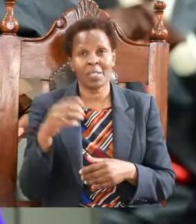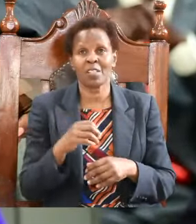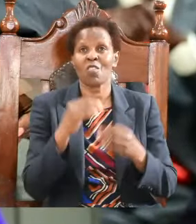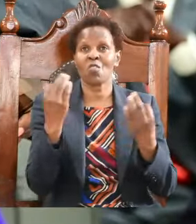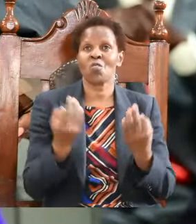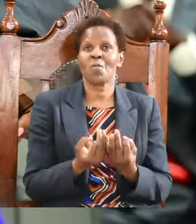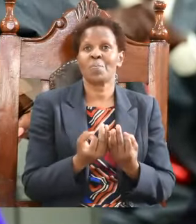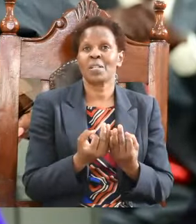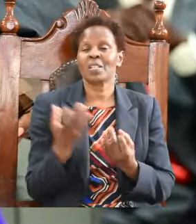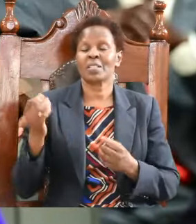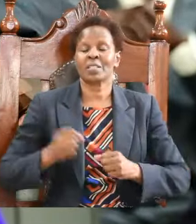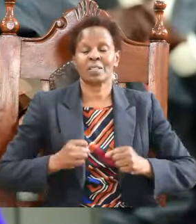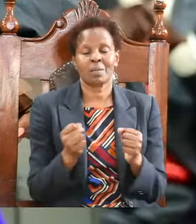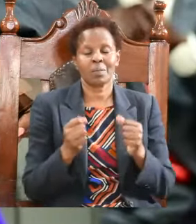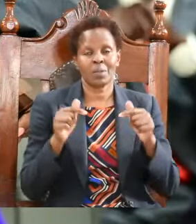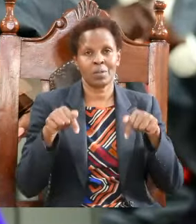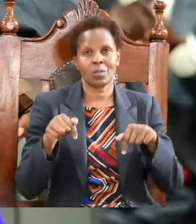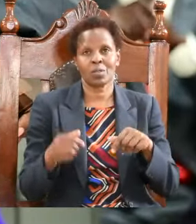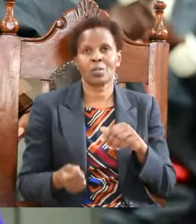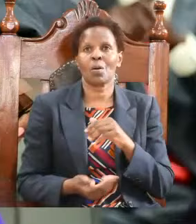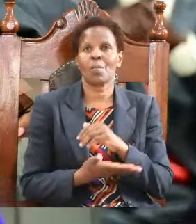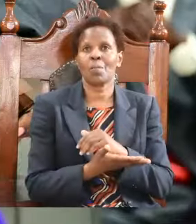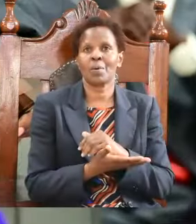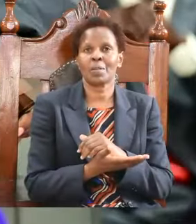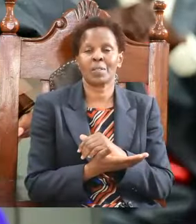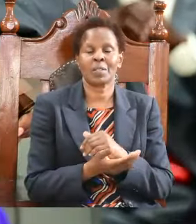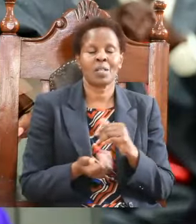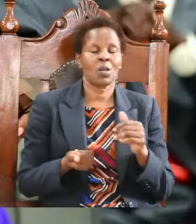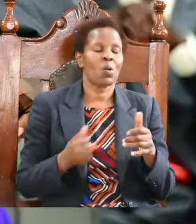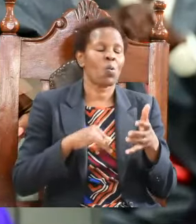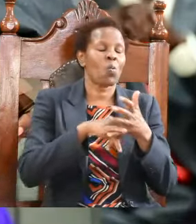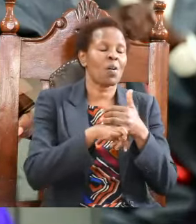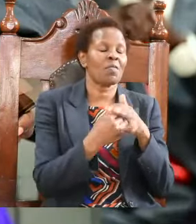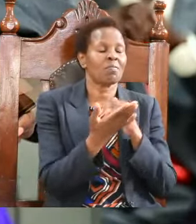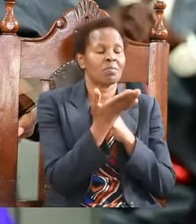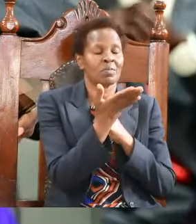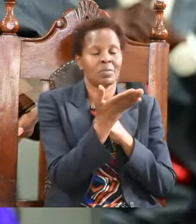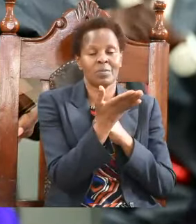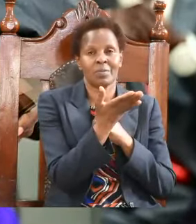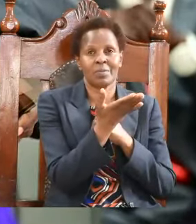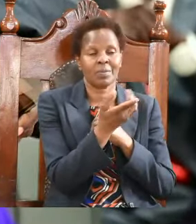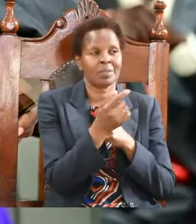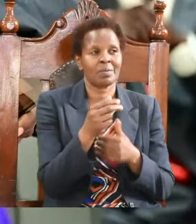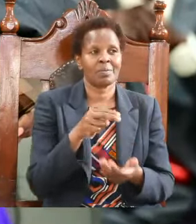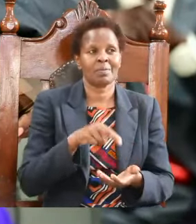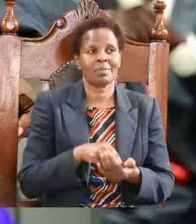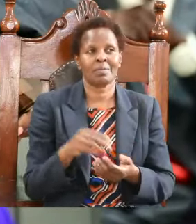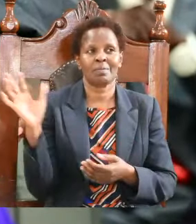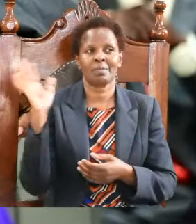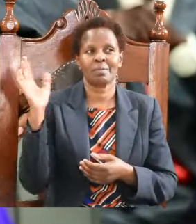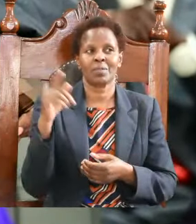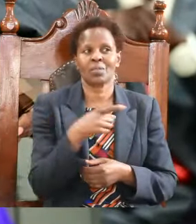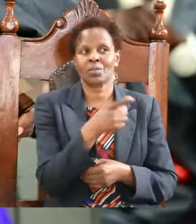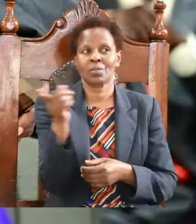this morning. I have my wife with me. She can stand and wave to you.